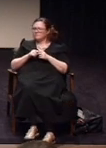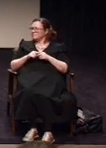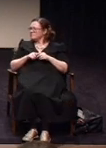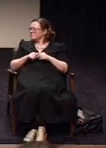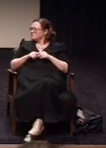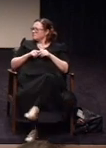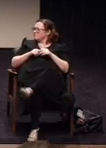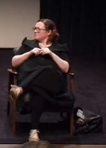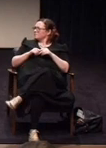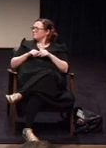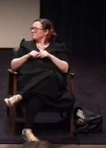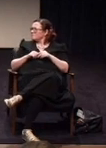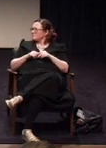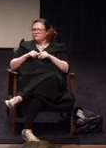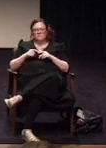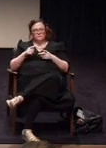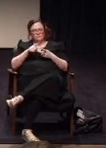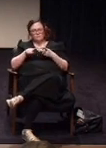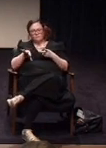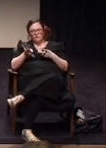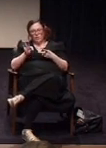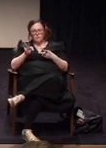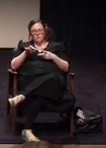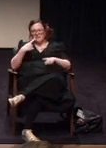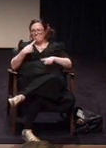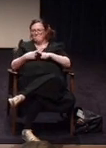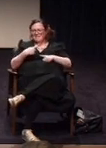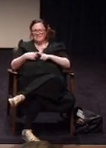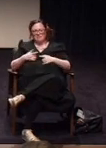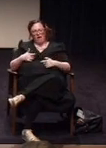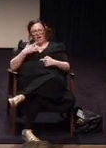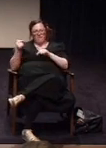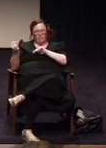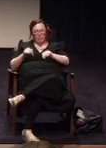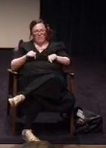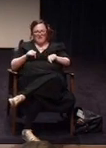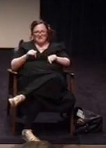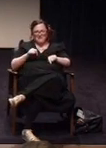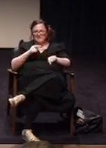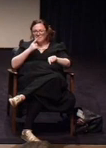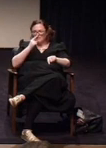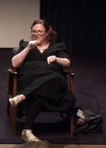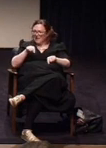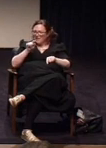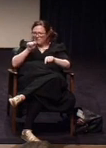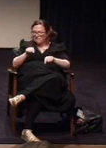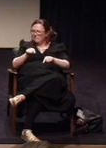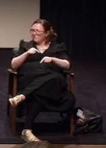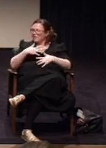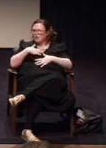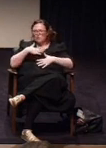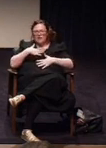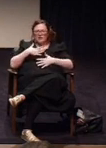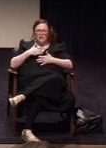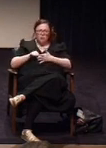And we have immediate threat of life. You can choose by some of these: limb teared off, threatened breathing, high energy